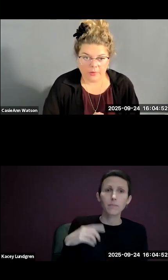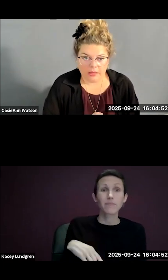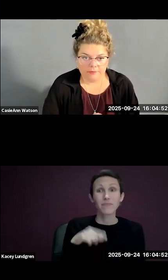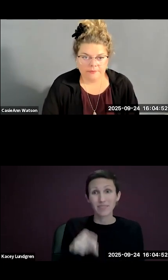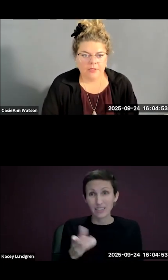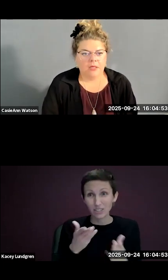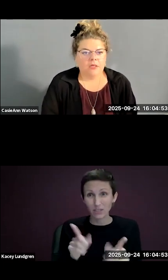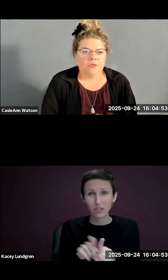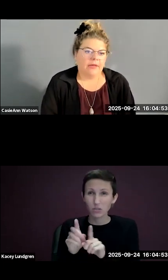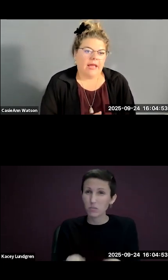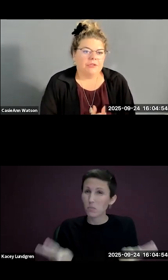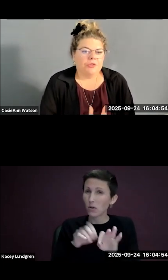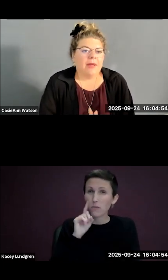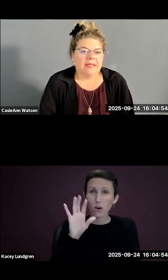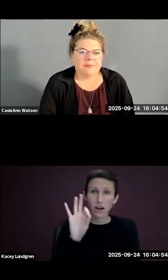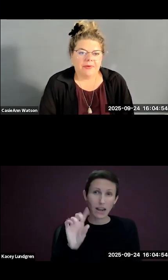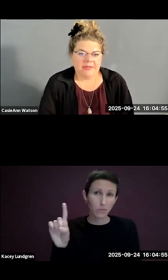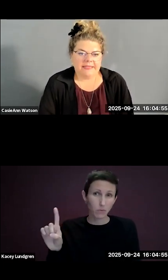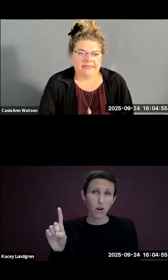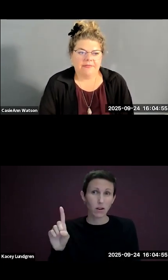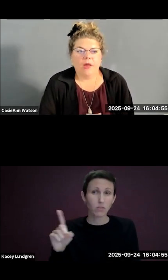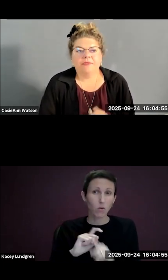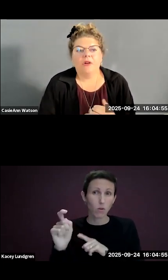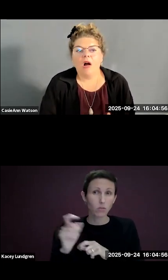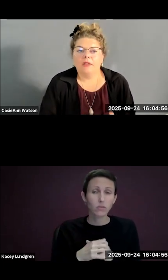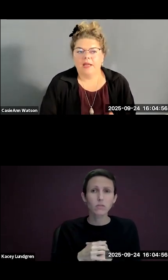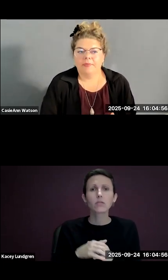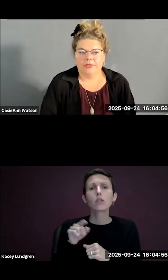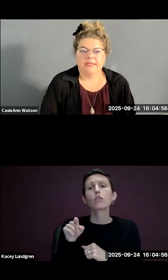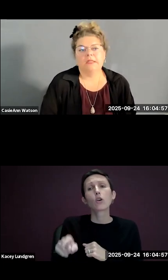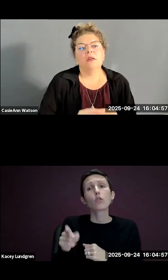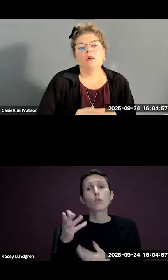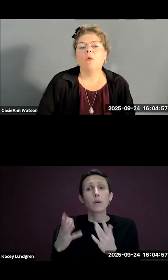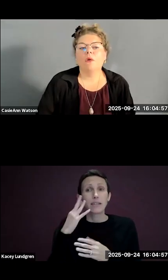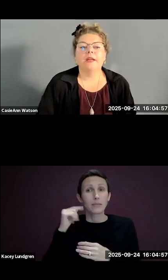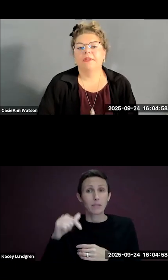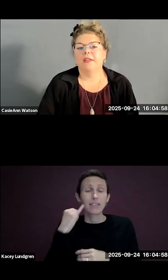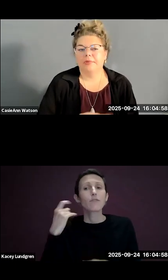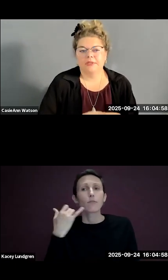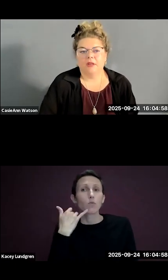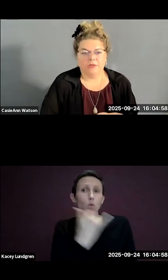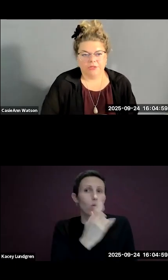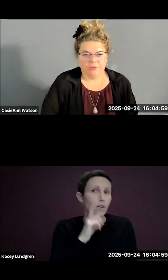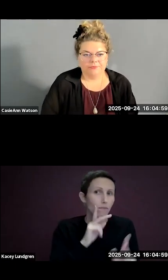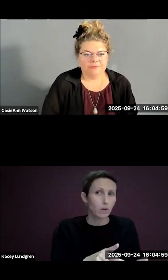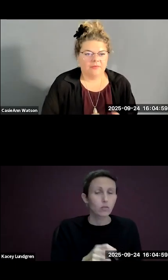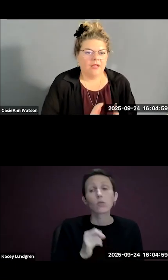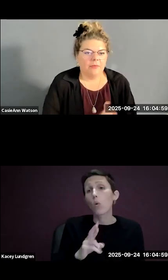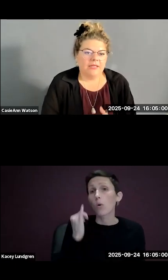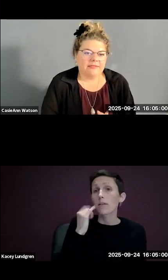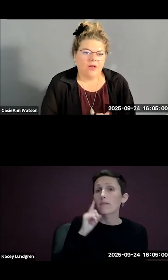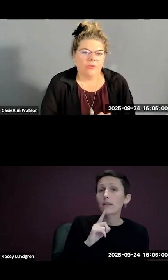911 calls as well. So again, you may experience this if you have to call a deaf person or if the deaf person calls